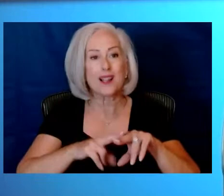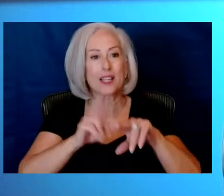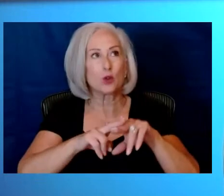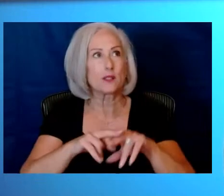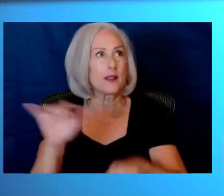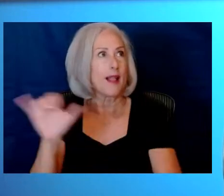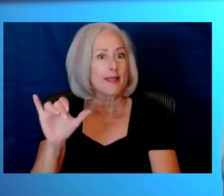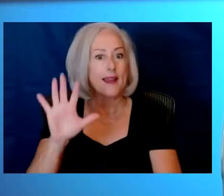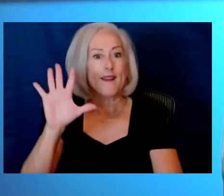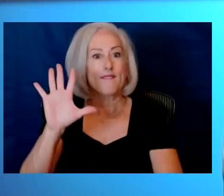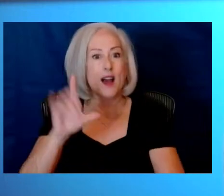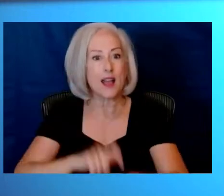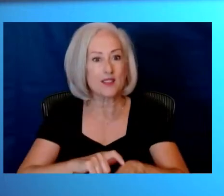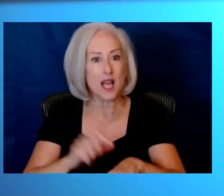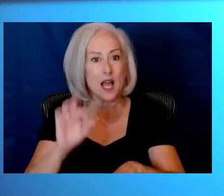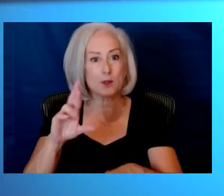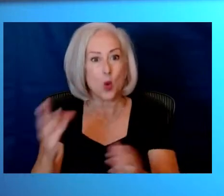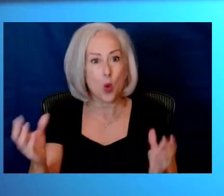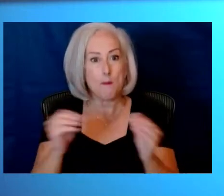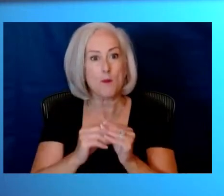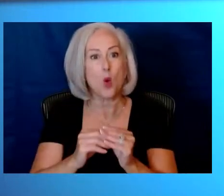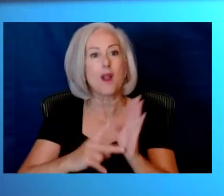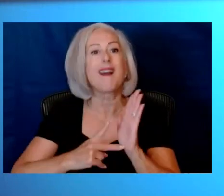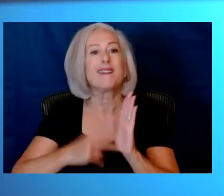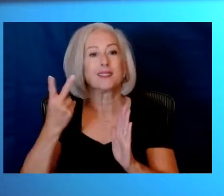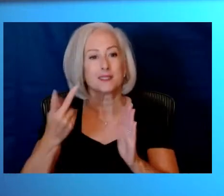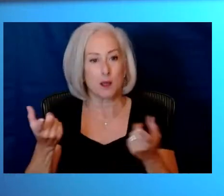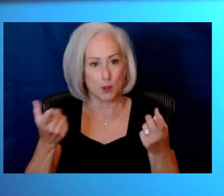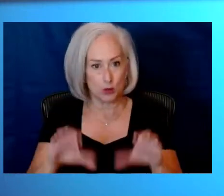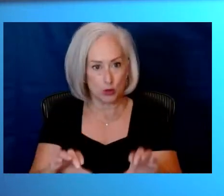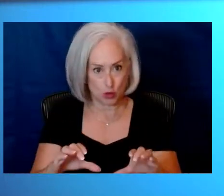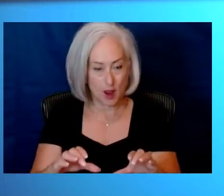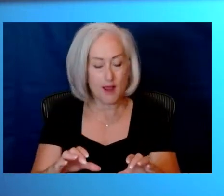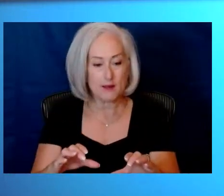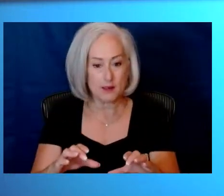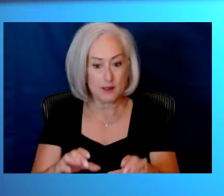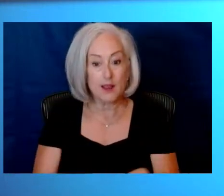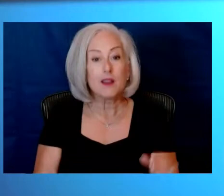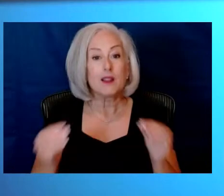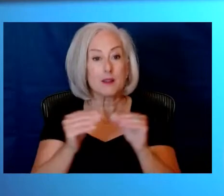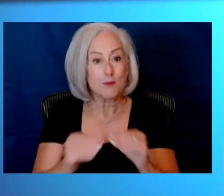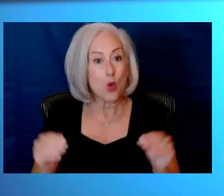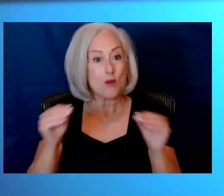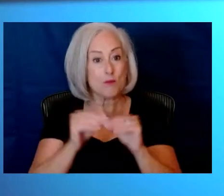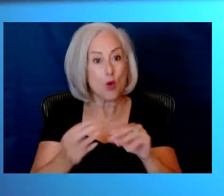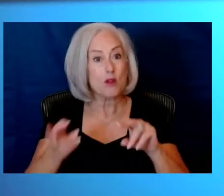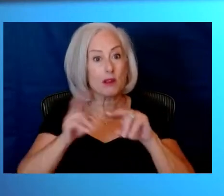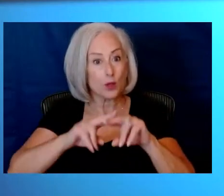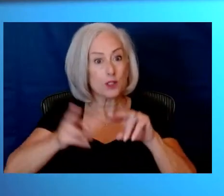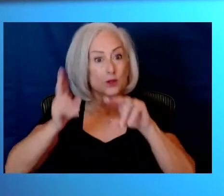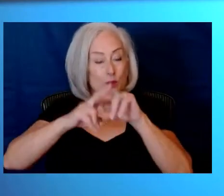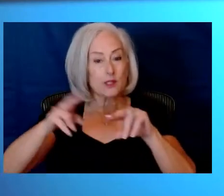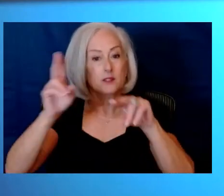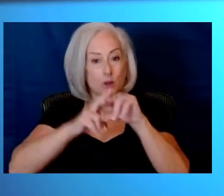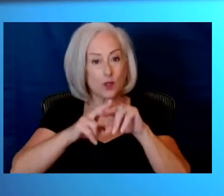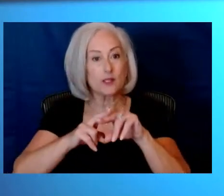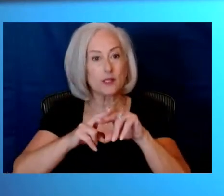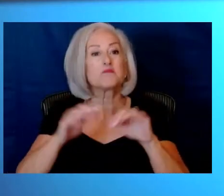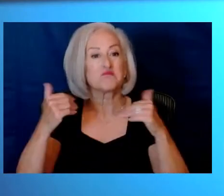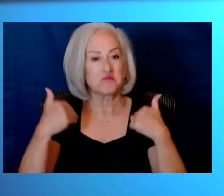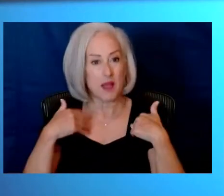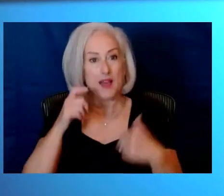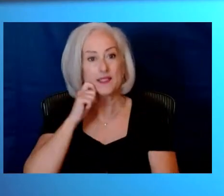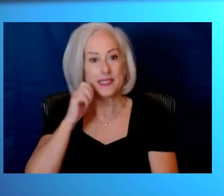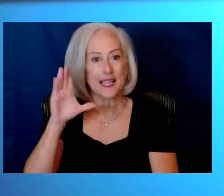skin cancer increases by double. And that further up, and then you definitely have a higher chance of having skin cancer and also having multiple